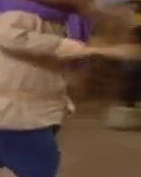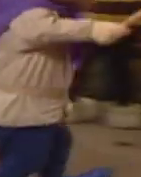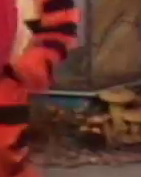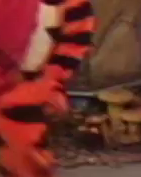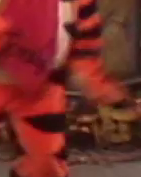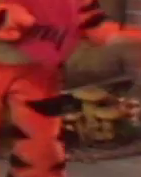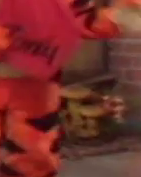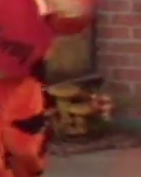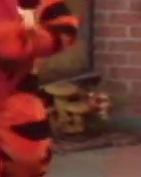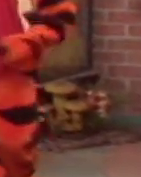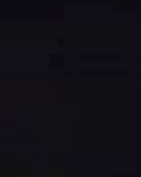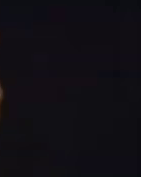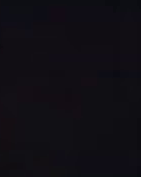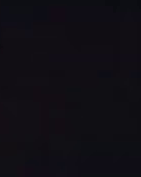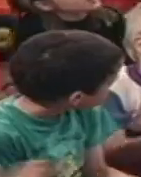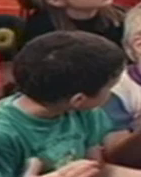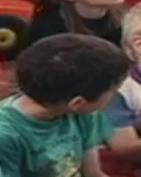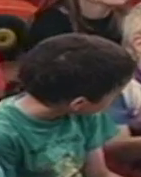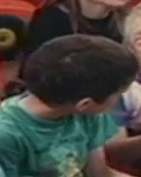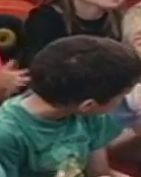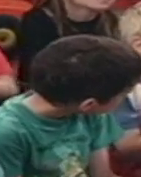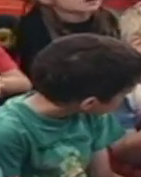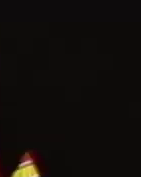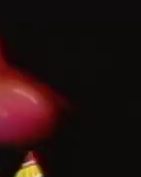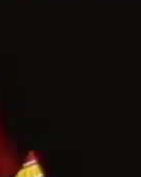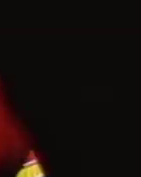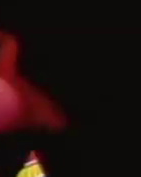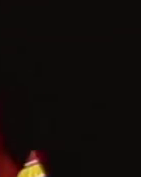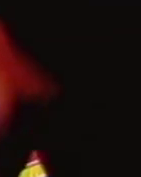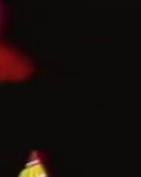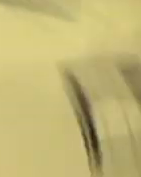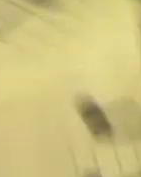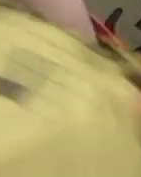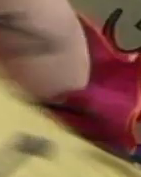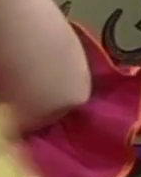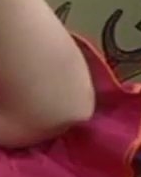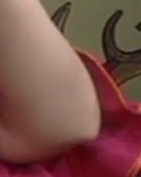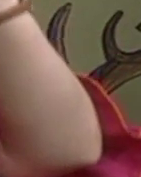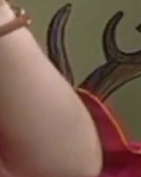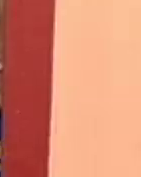miss our fun friends that will keep you kids clapping and smiling all day.